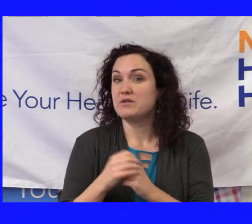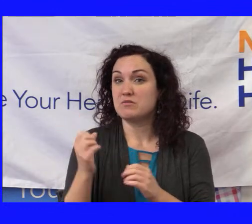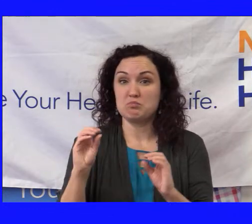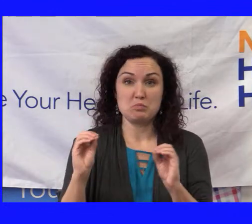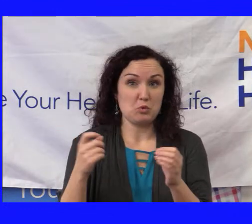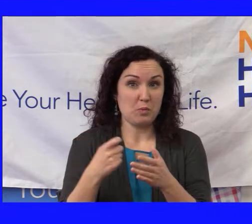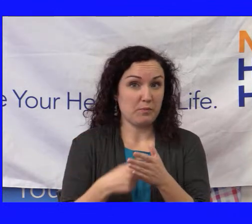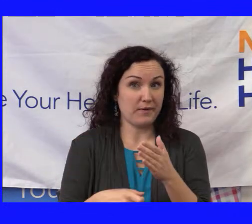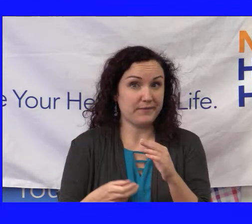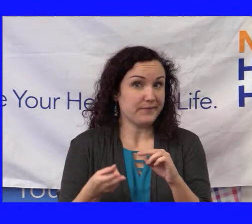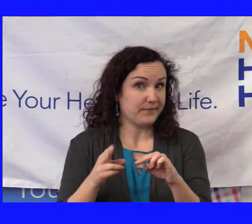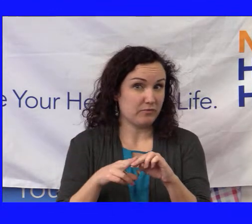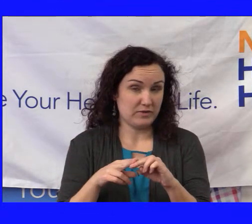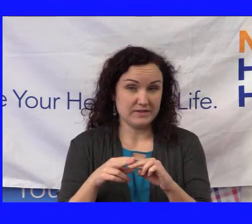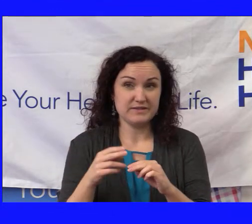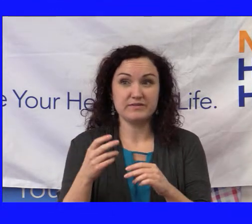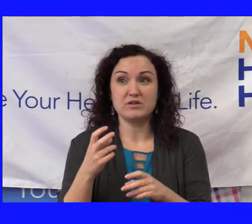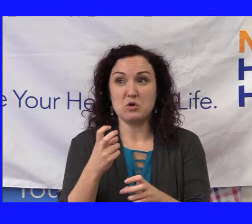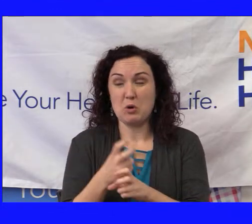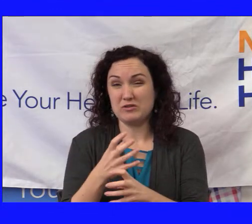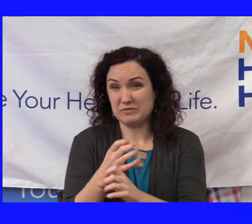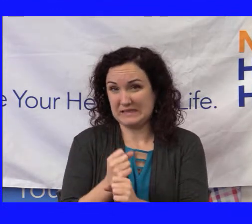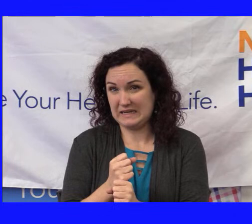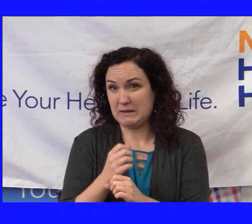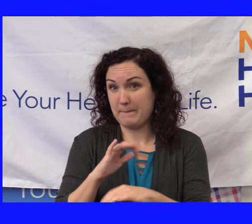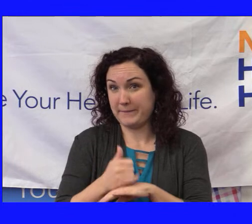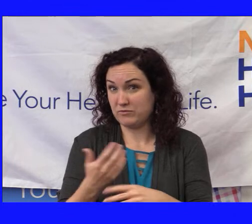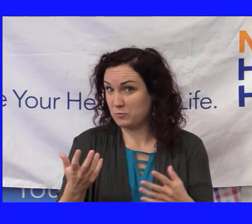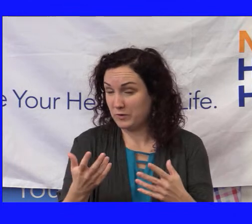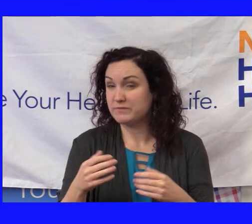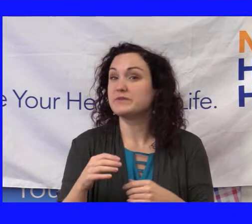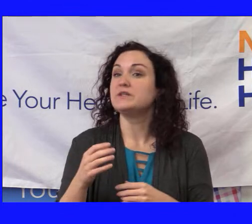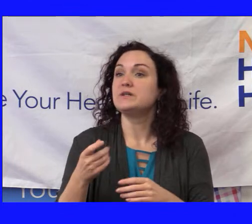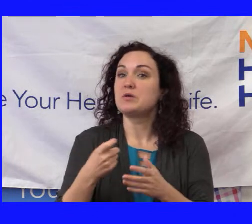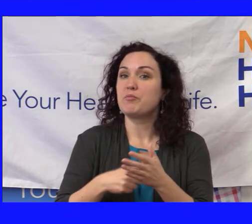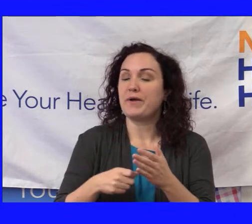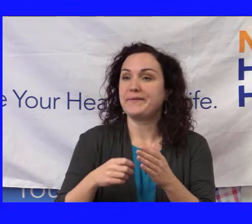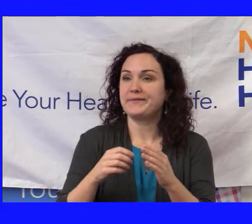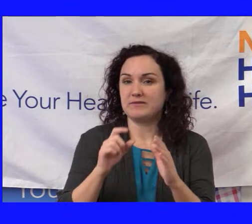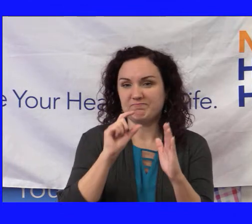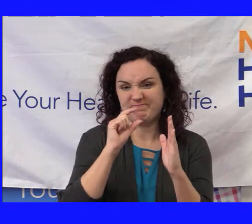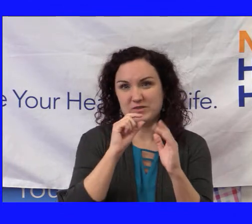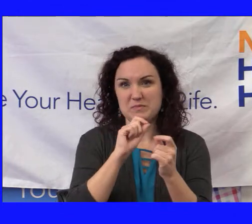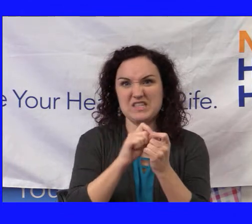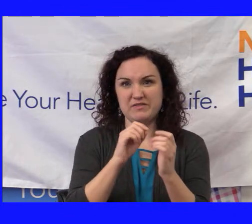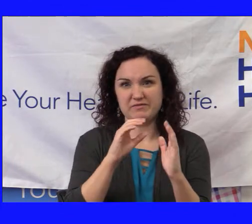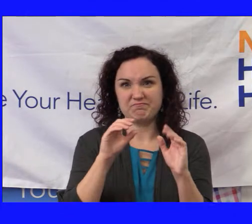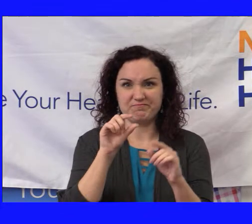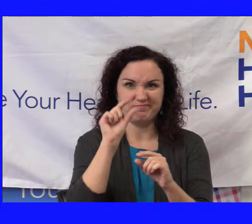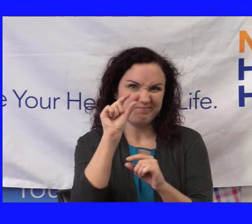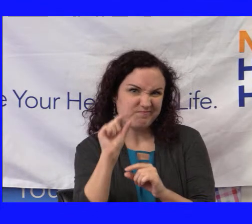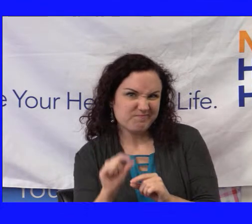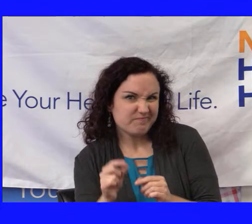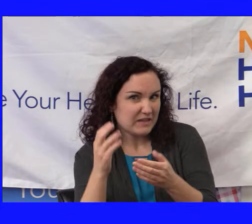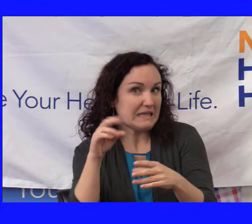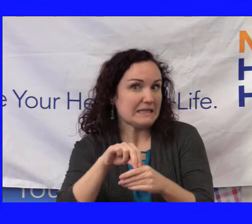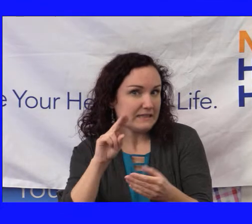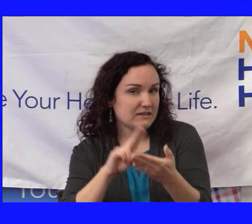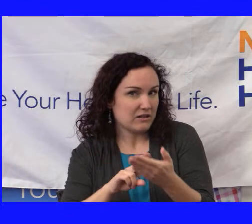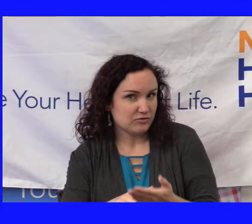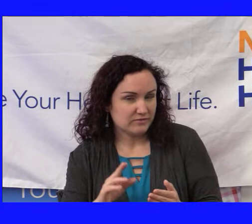savings are to be gained based upon the industry pricing benchmarks. I would like to pivot to